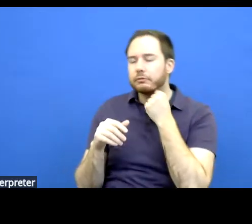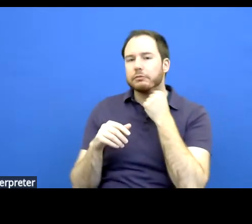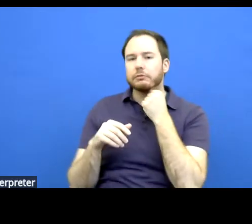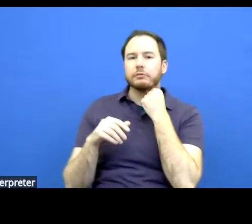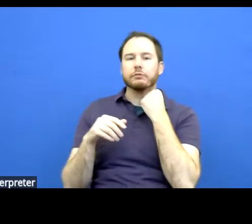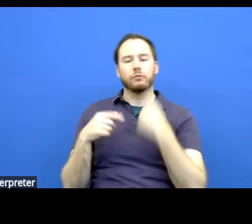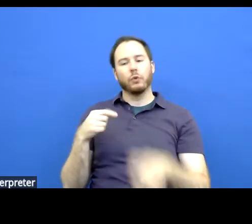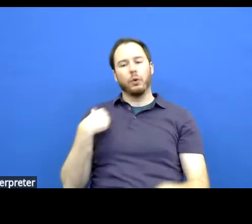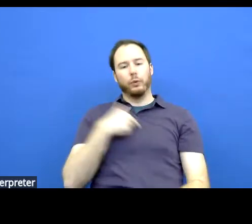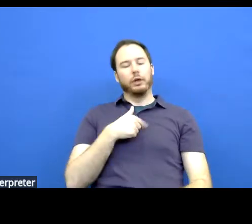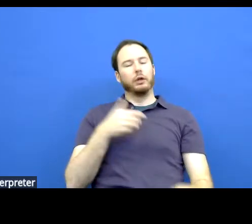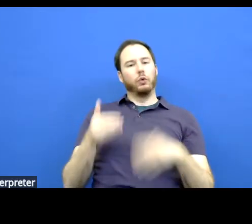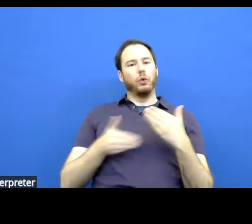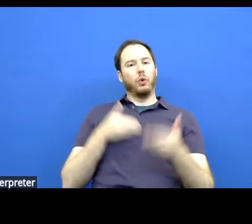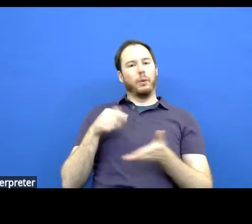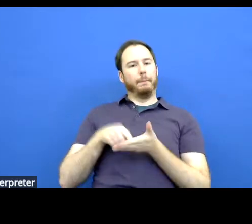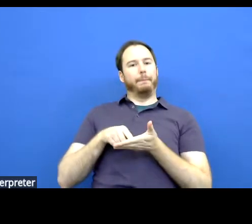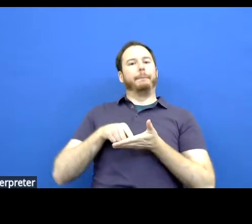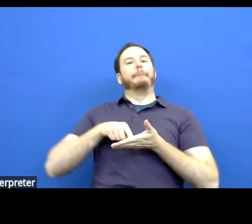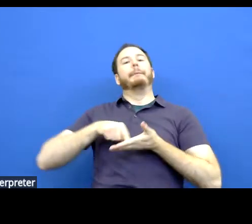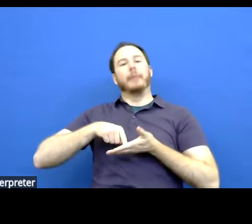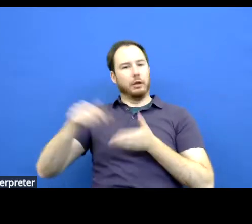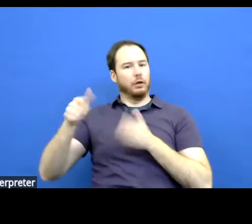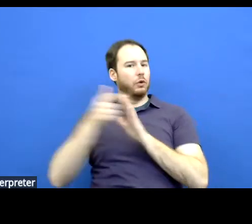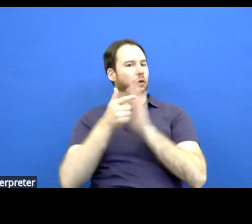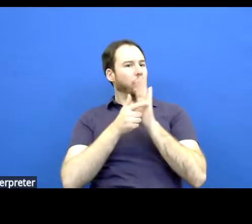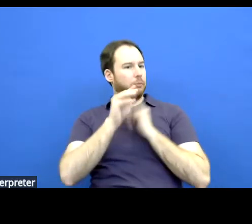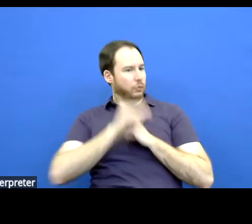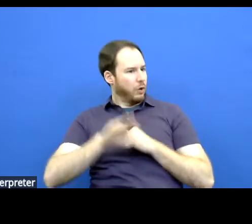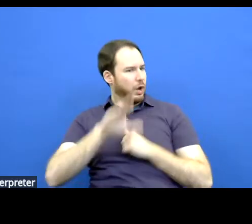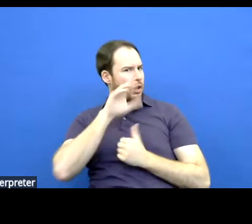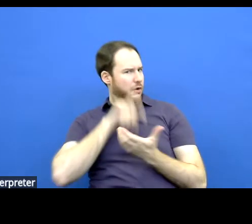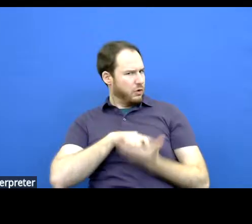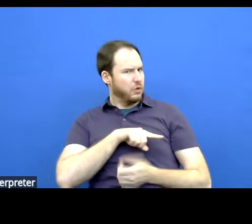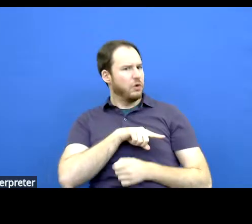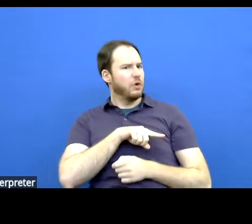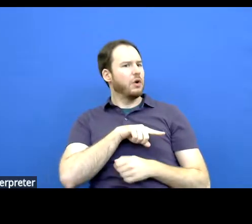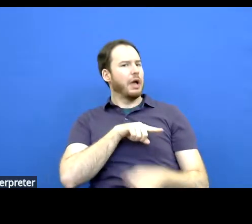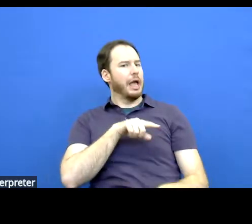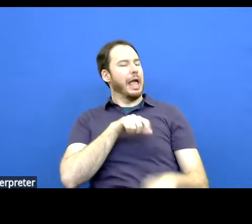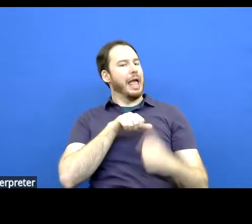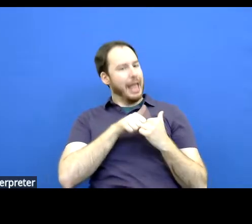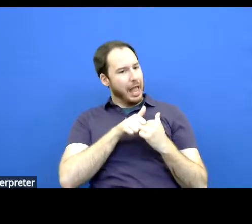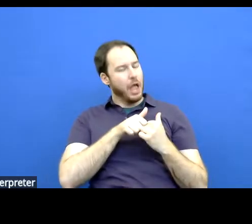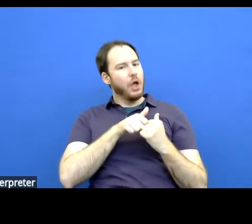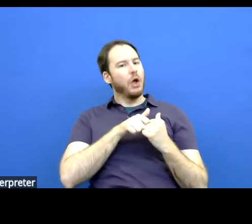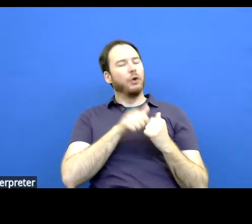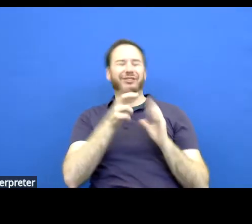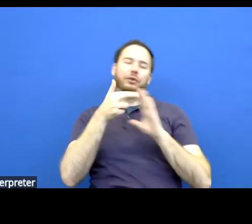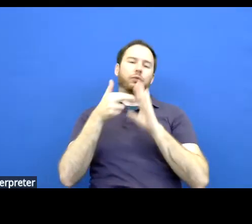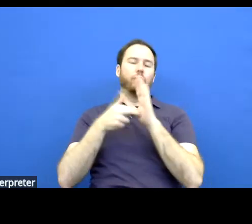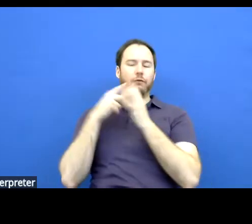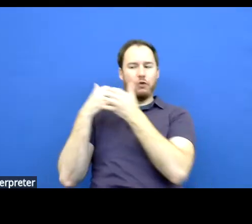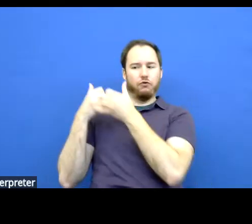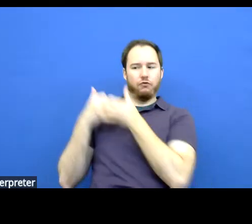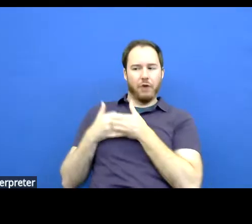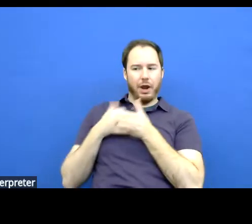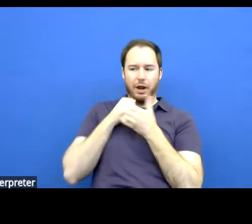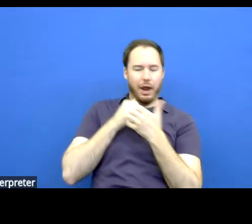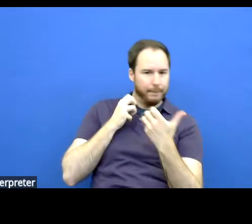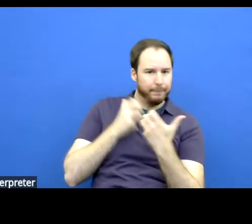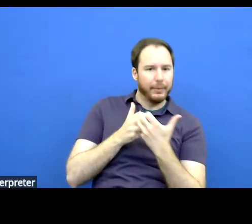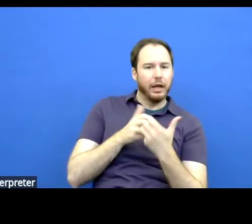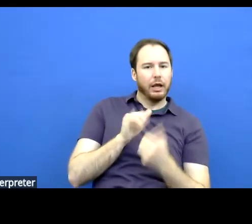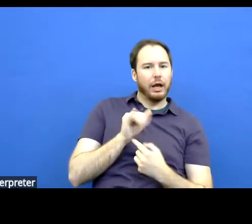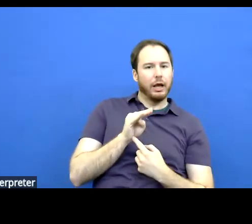were going to do those, the attorneys for the county noticed that the way we have, the rules of the grant didn't match what was in the